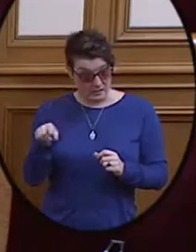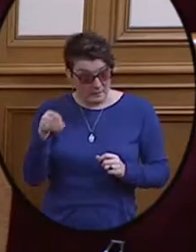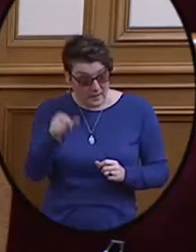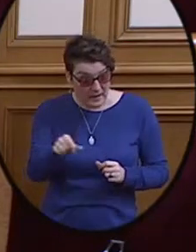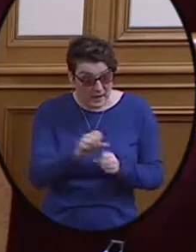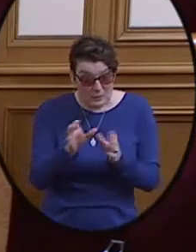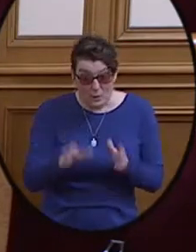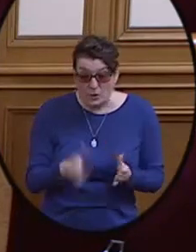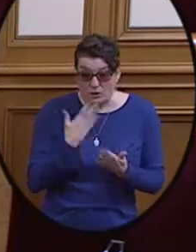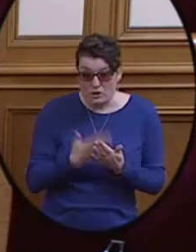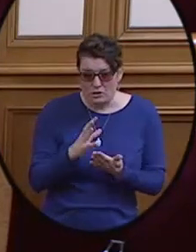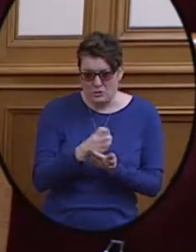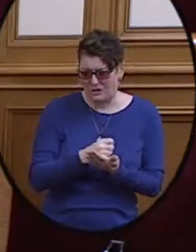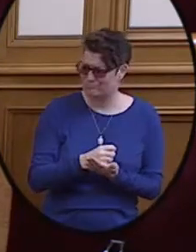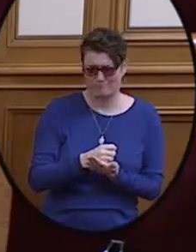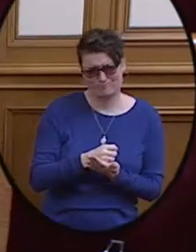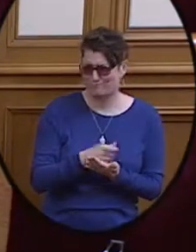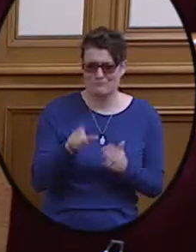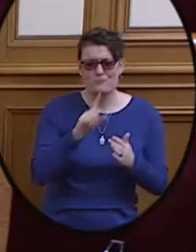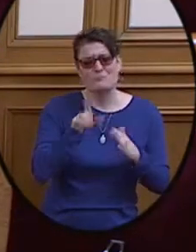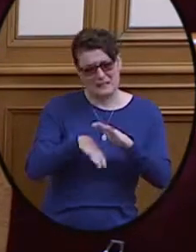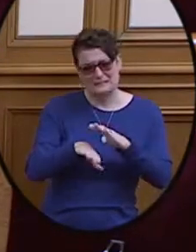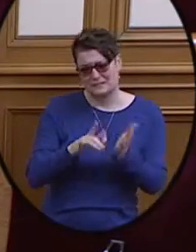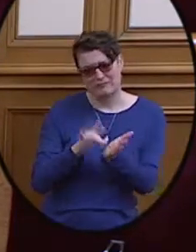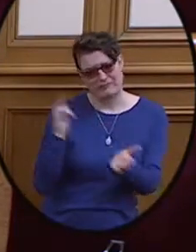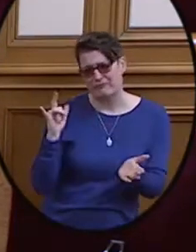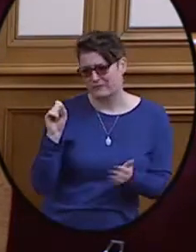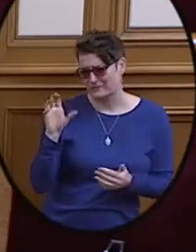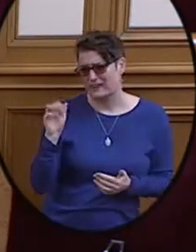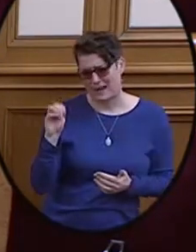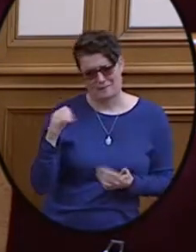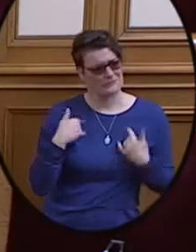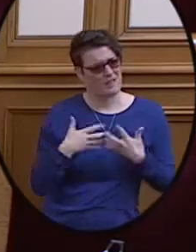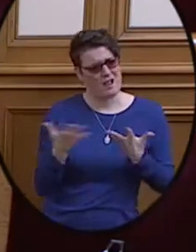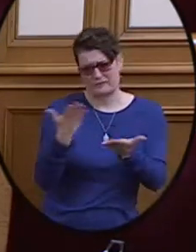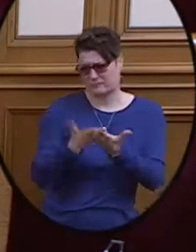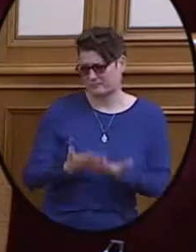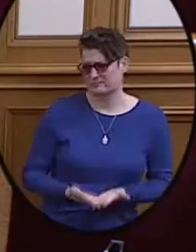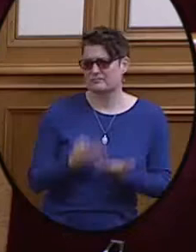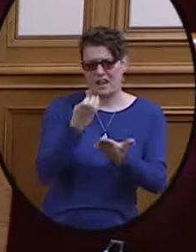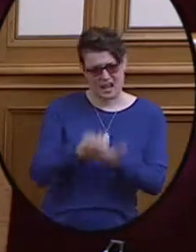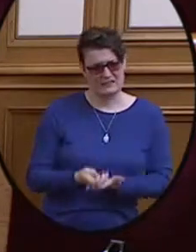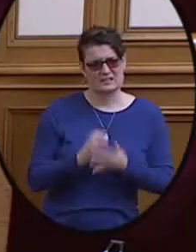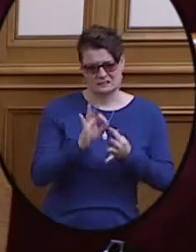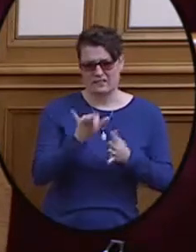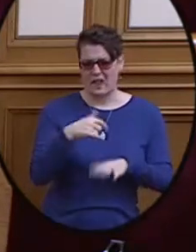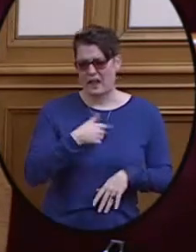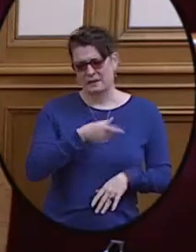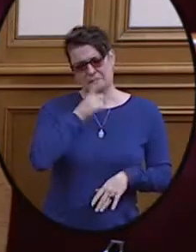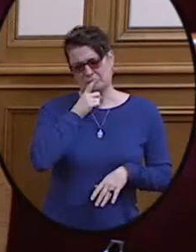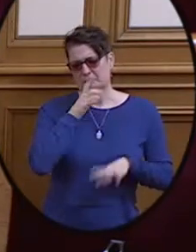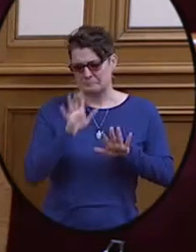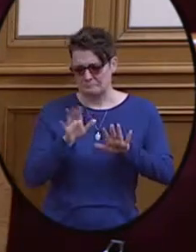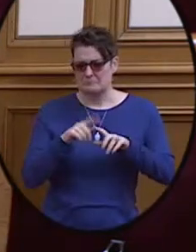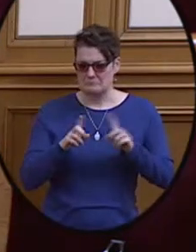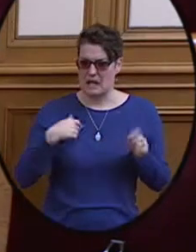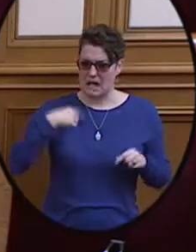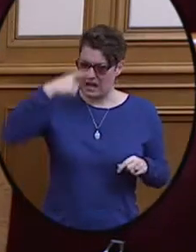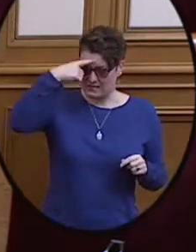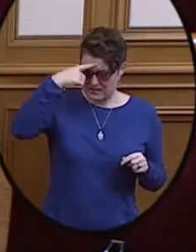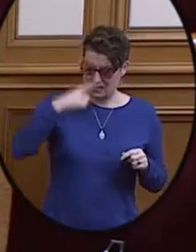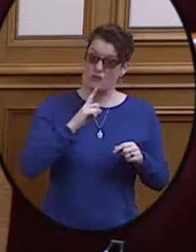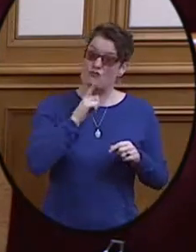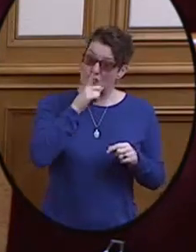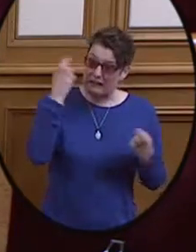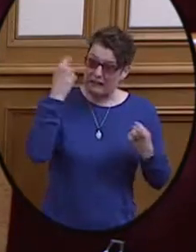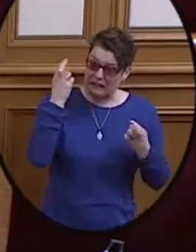wage. They are essentially a scam, and there's a lot of documentation and evidence for that. I won't go into it, but I think the real issue